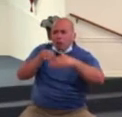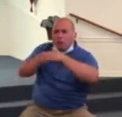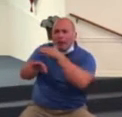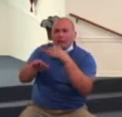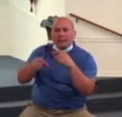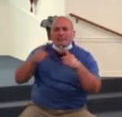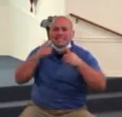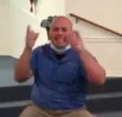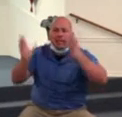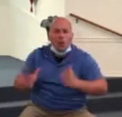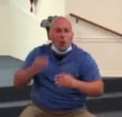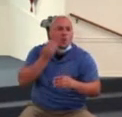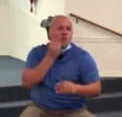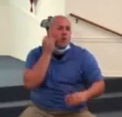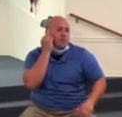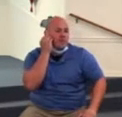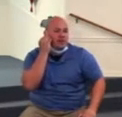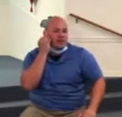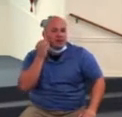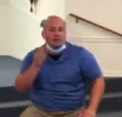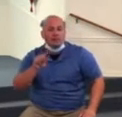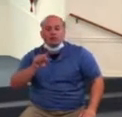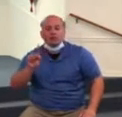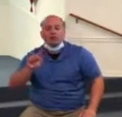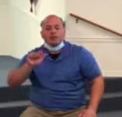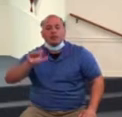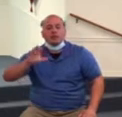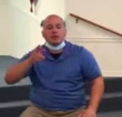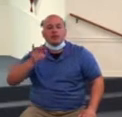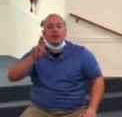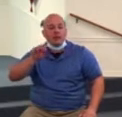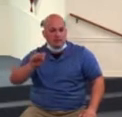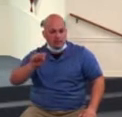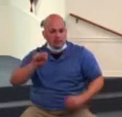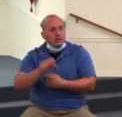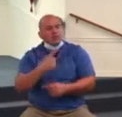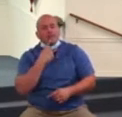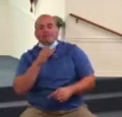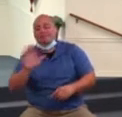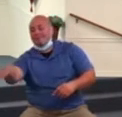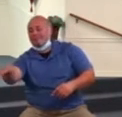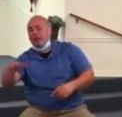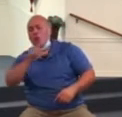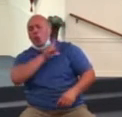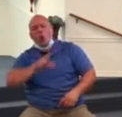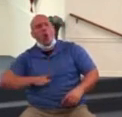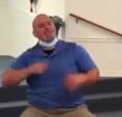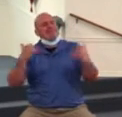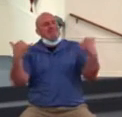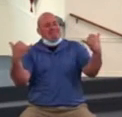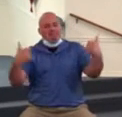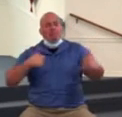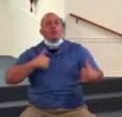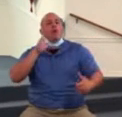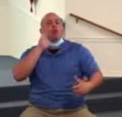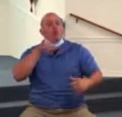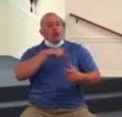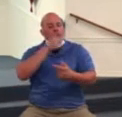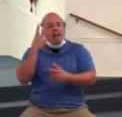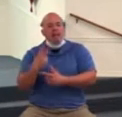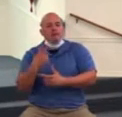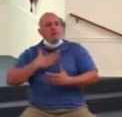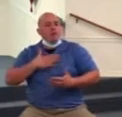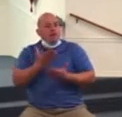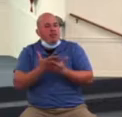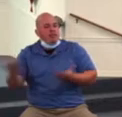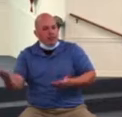But Zacchaeus stood up and said to the Lord, "Look, Lord, here and now I give half of my possessions to the poor. And